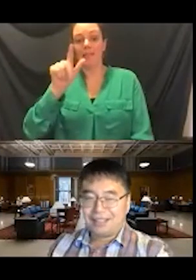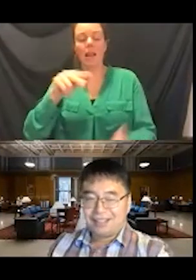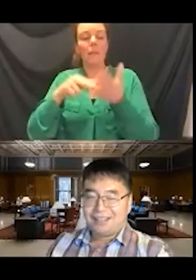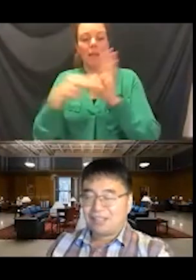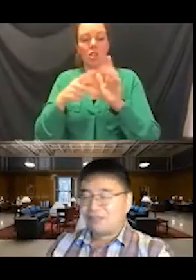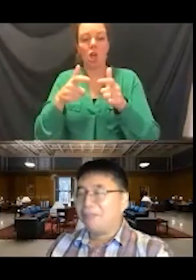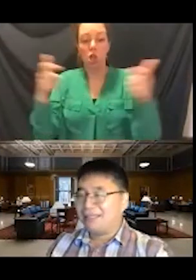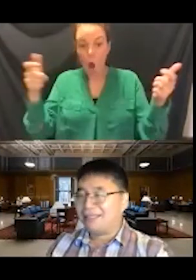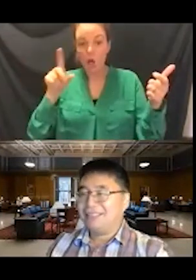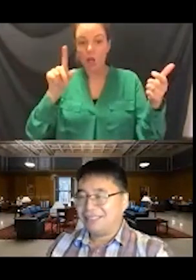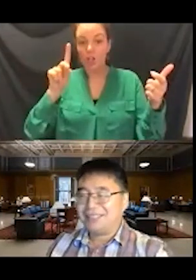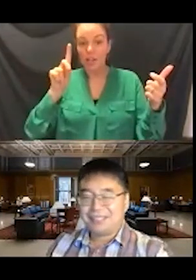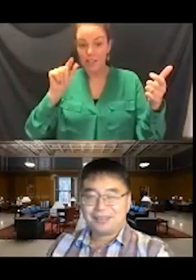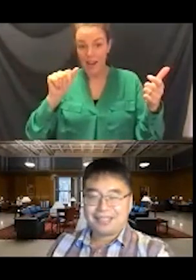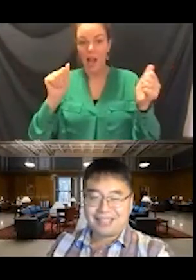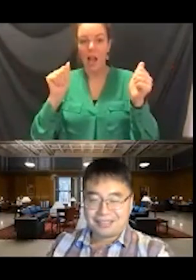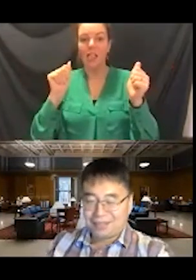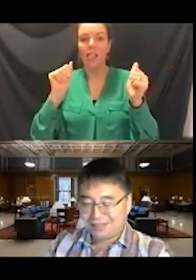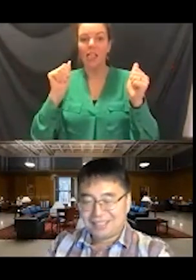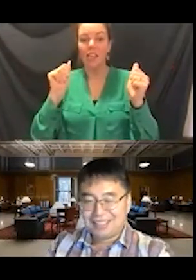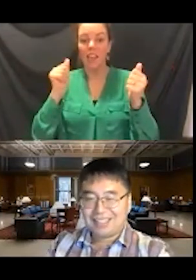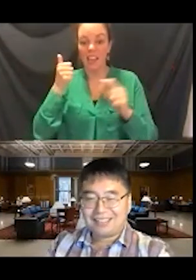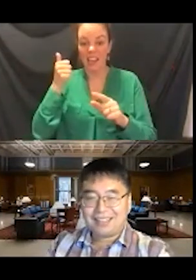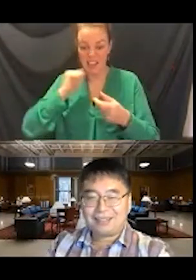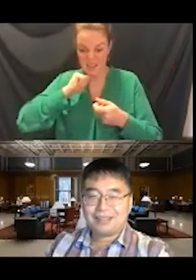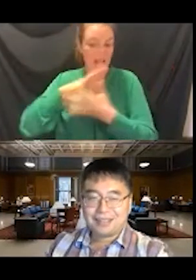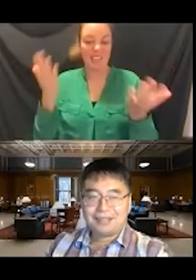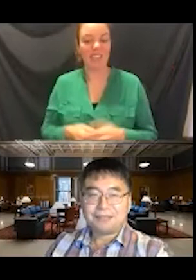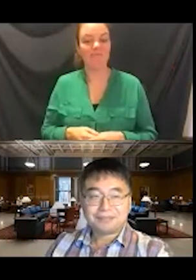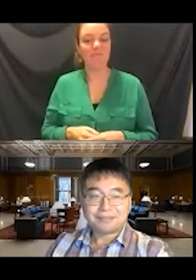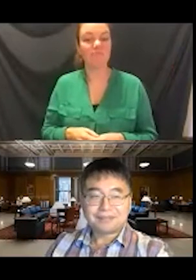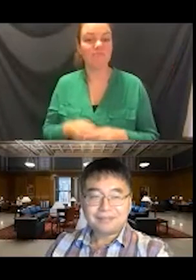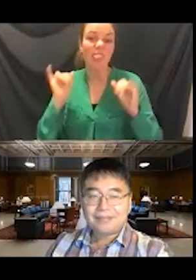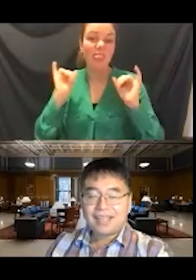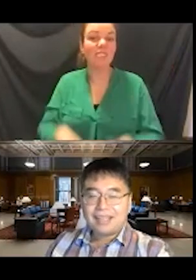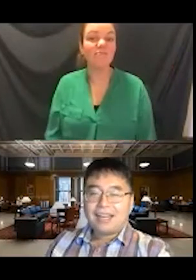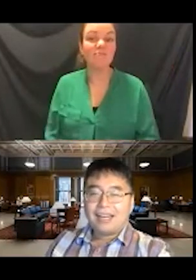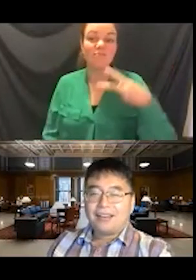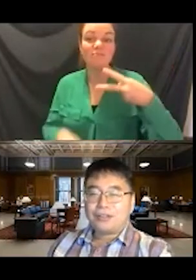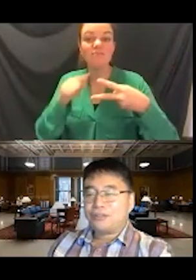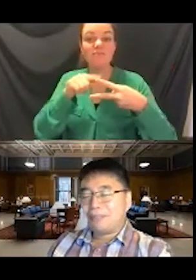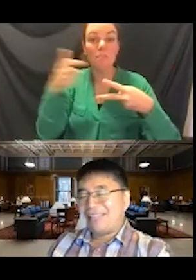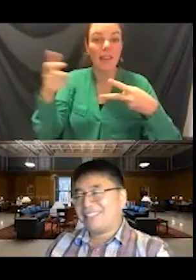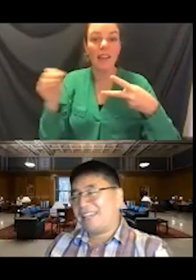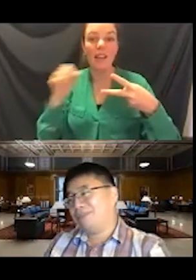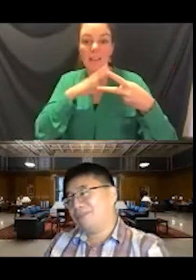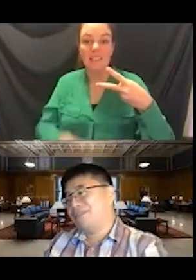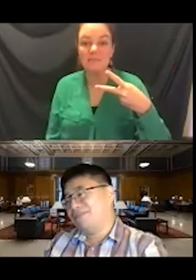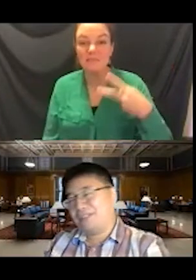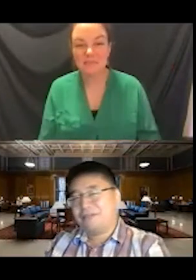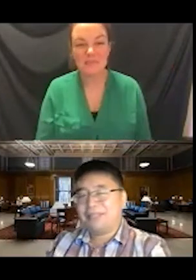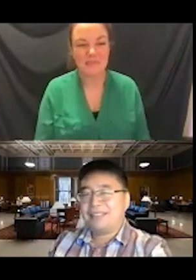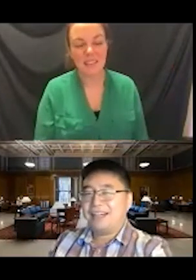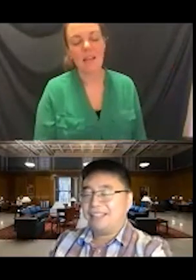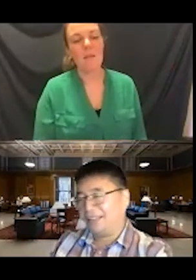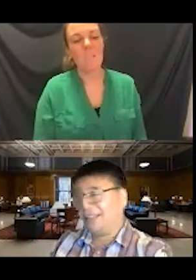data that's very messy, right? So that's the main kind of characteristic of it. There are two main examples